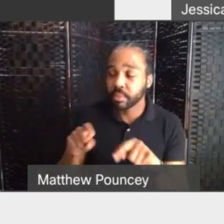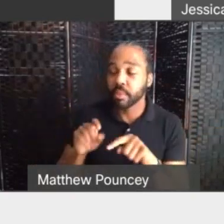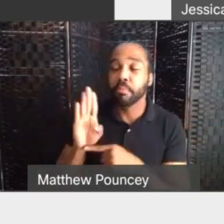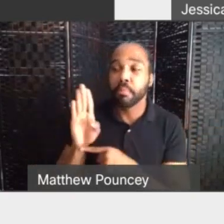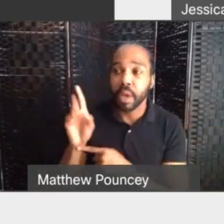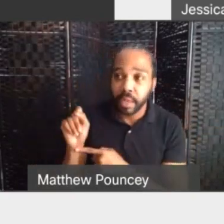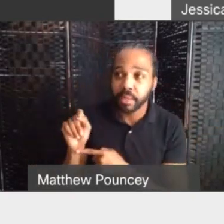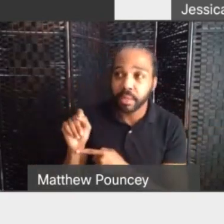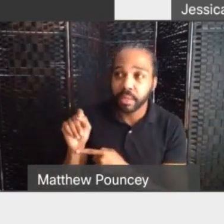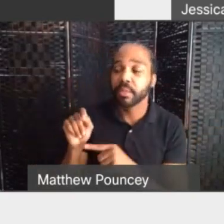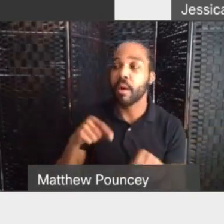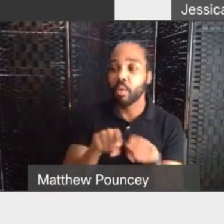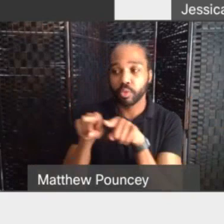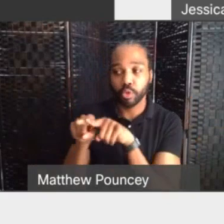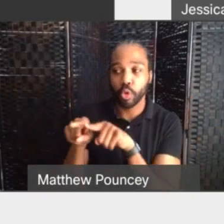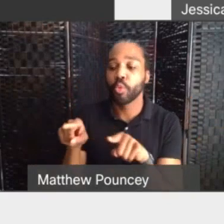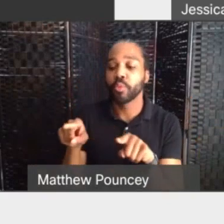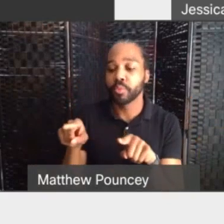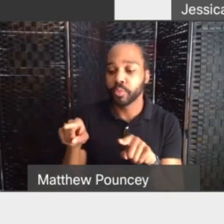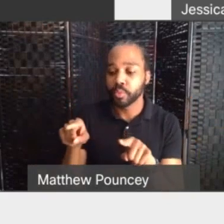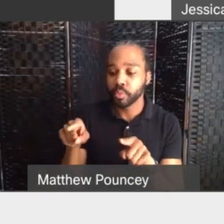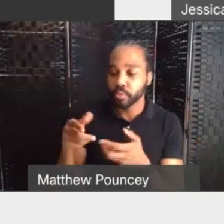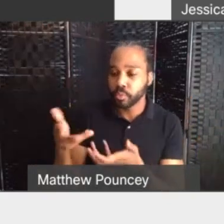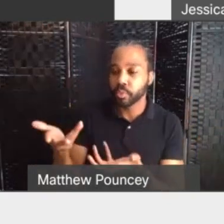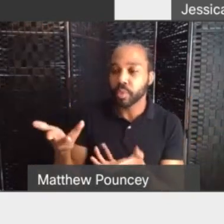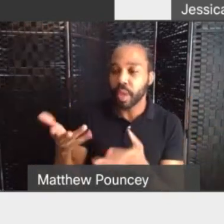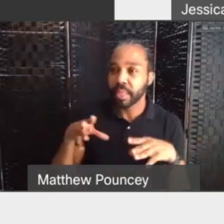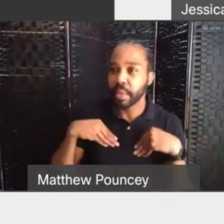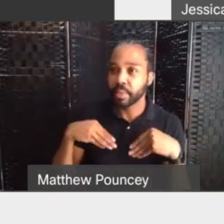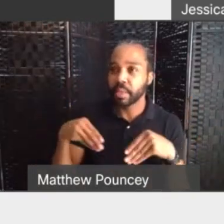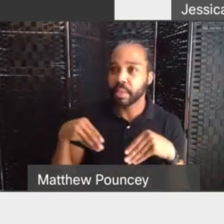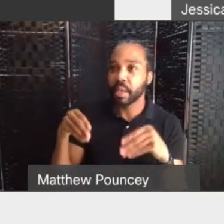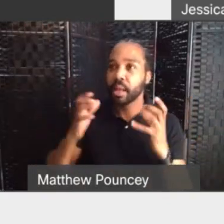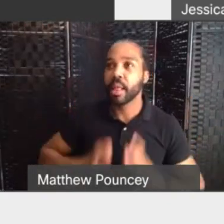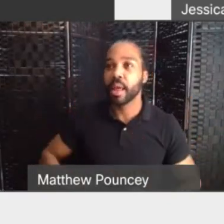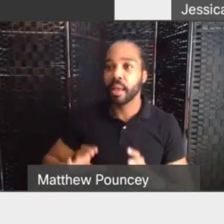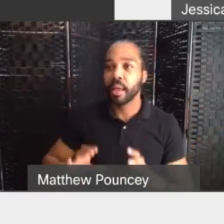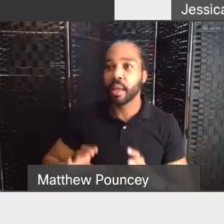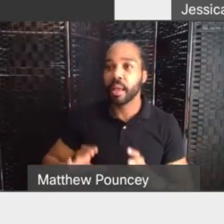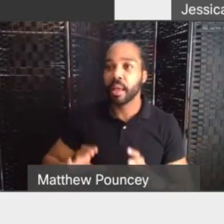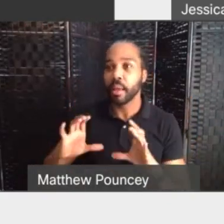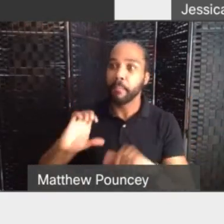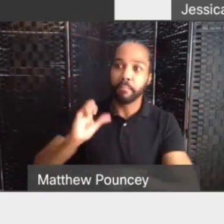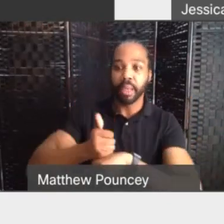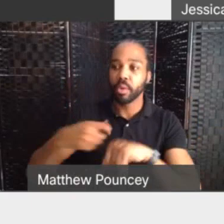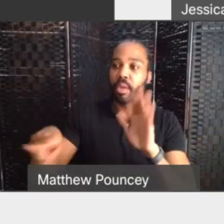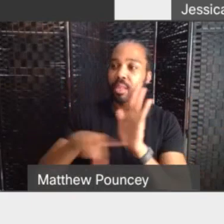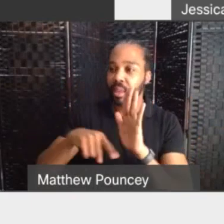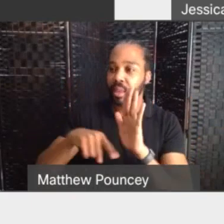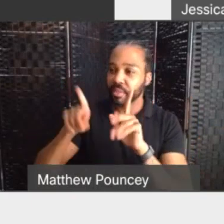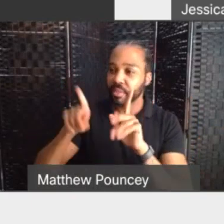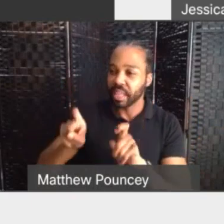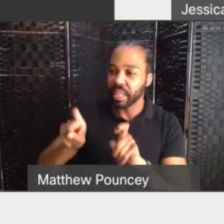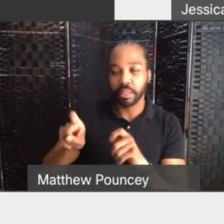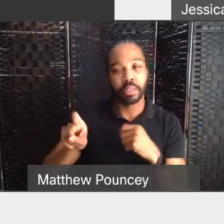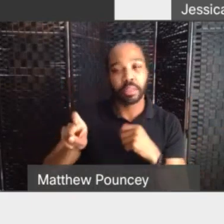But also conditioning accepting a client based on a negative test would raise